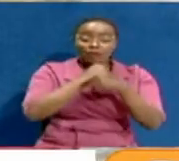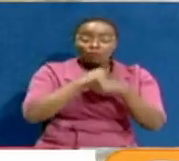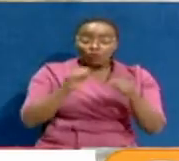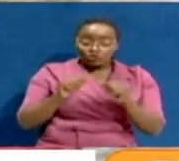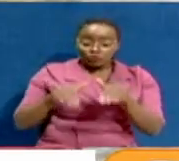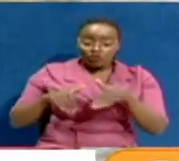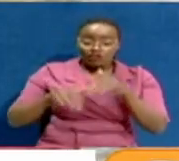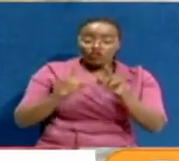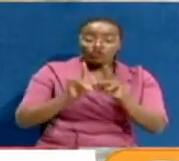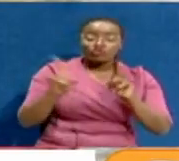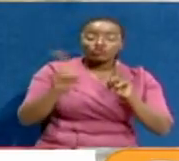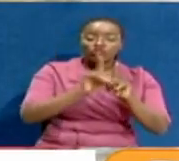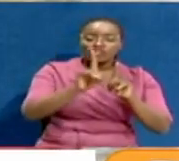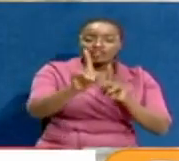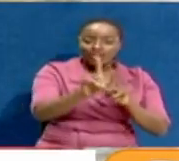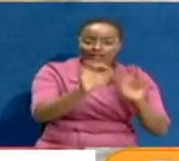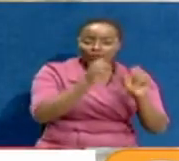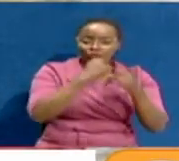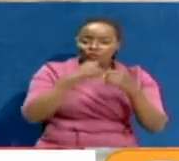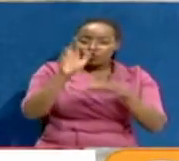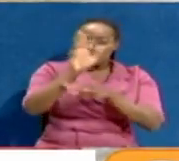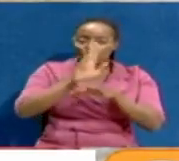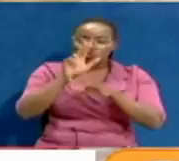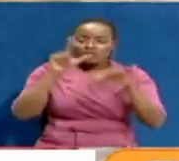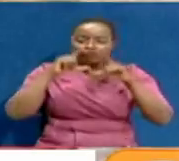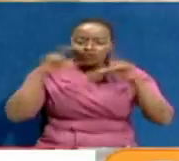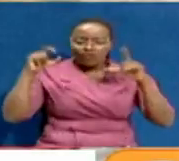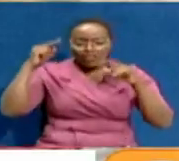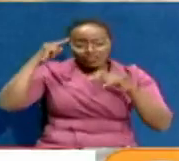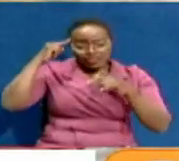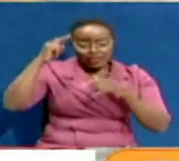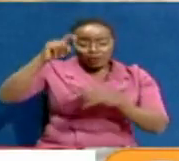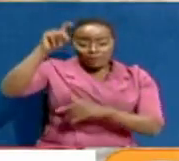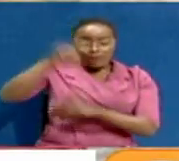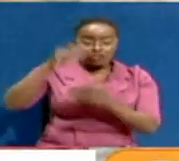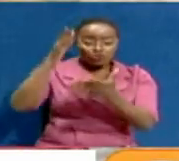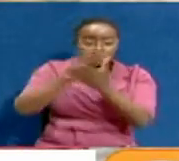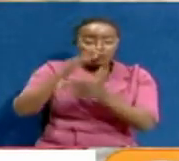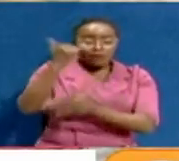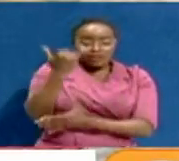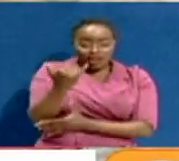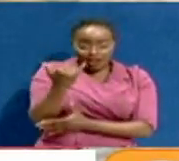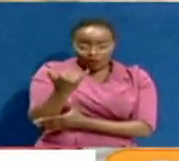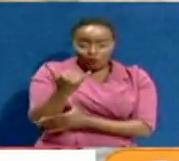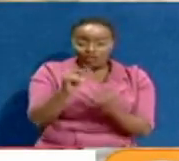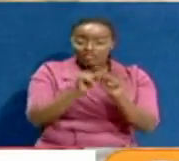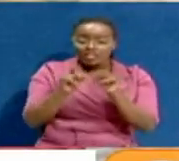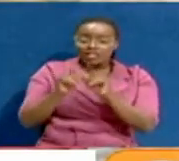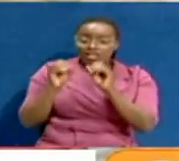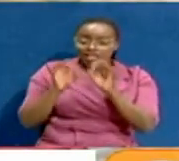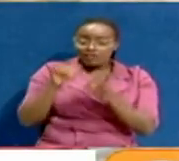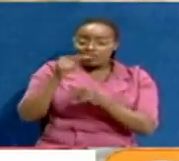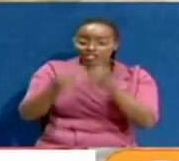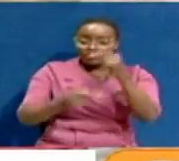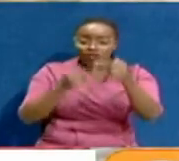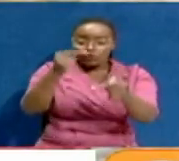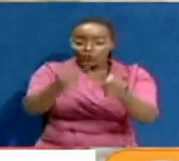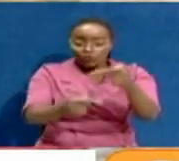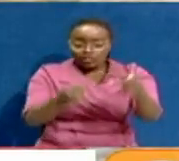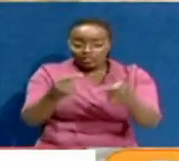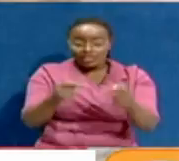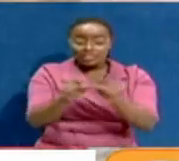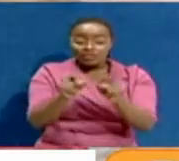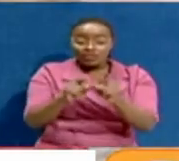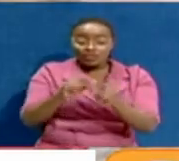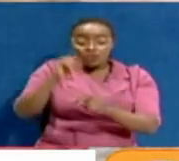maintain social distancing, are unable to wear masks, are things that we must stop now. And if this continues as is,